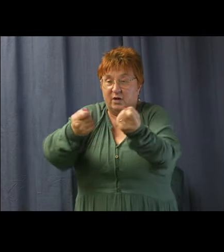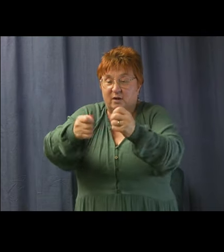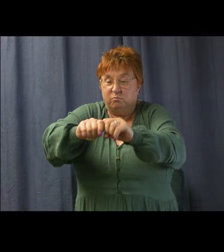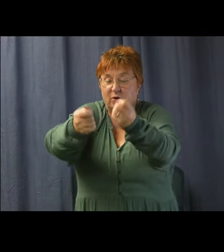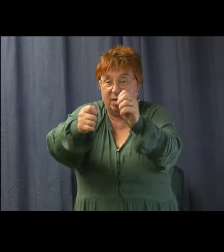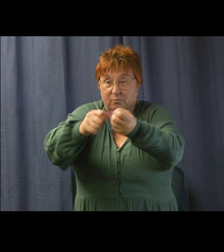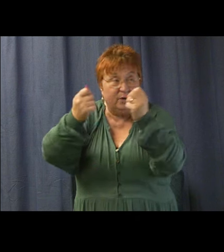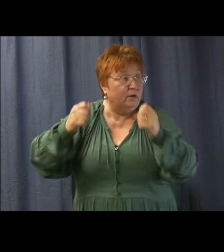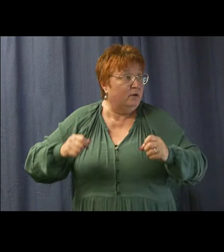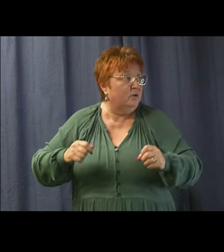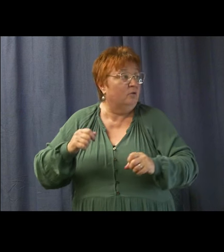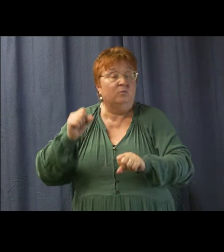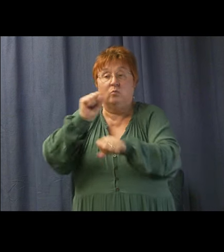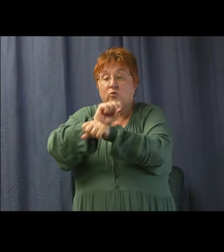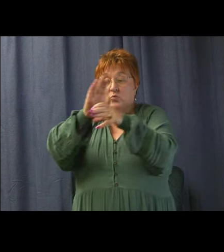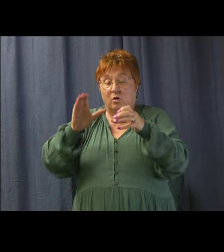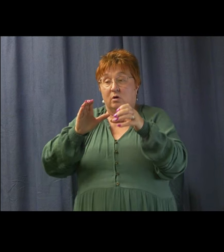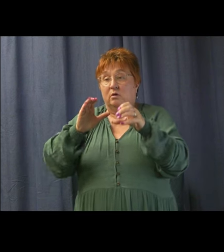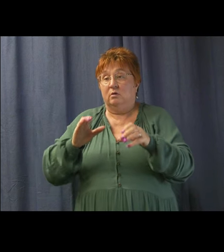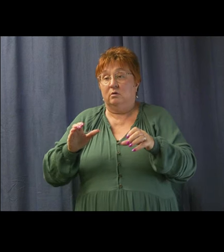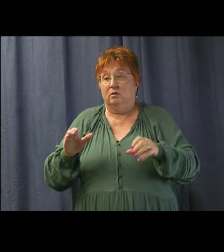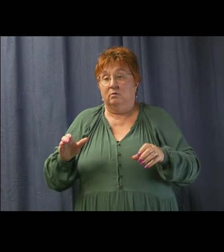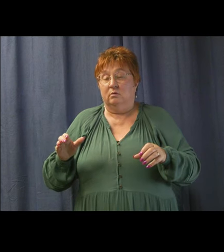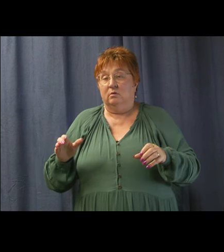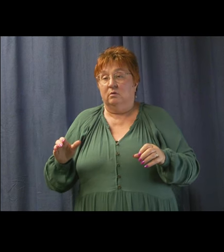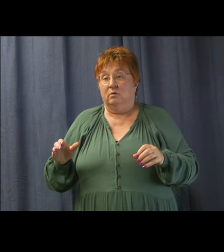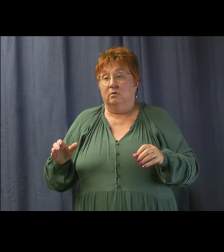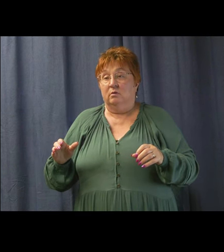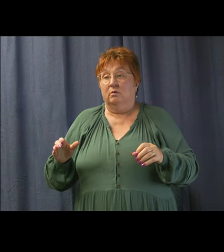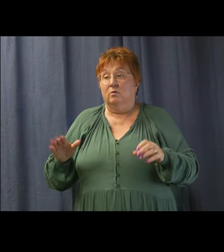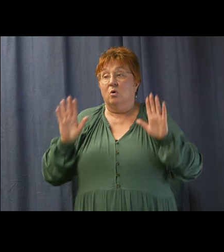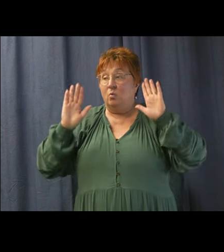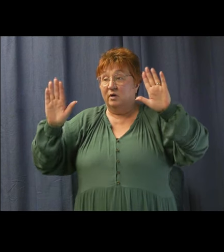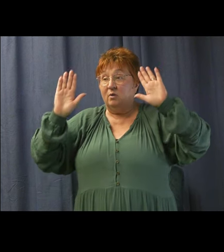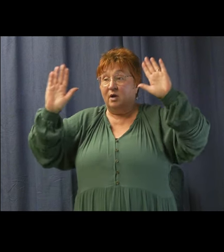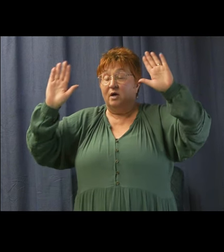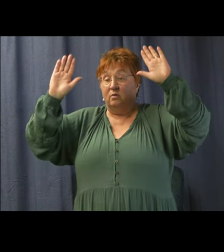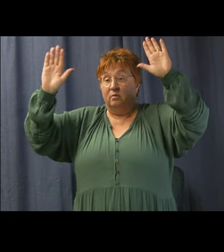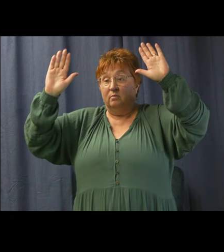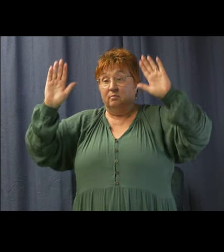the rock in pieces. Isn't that incredible?